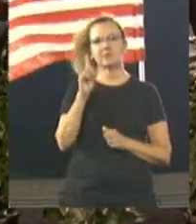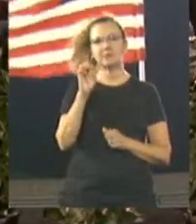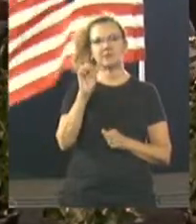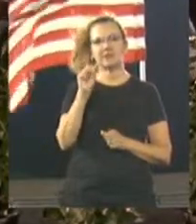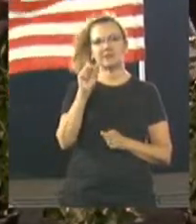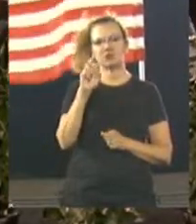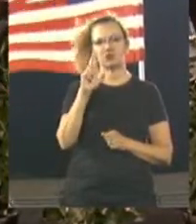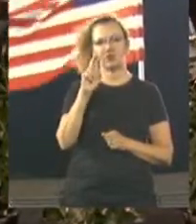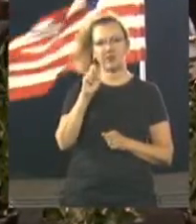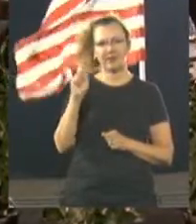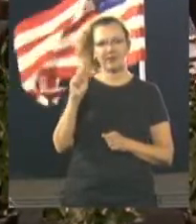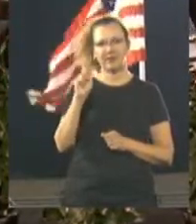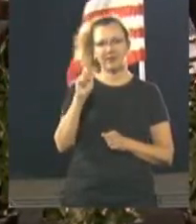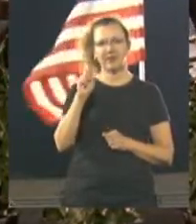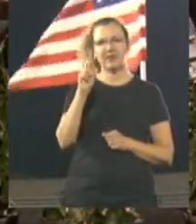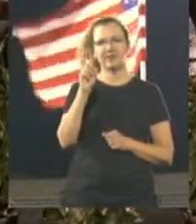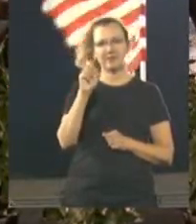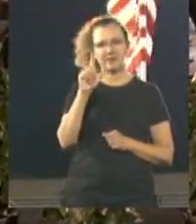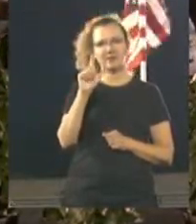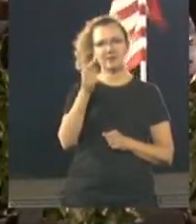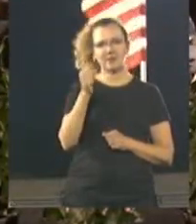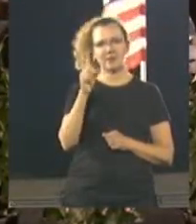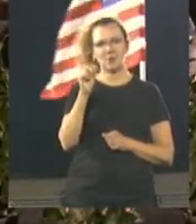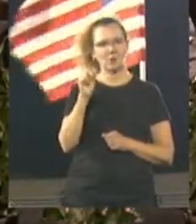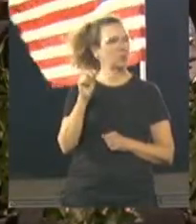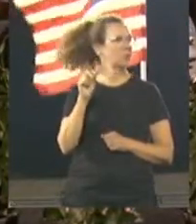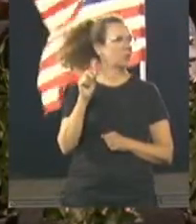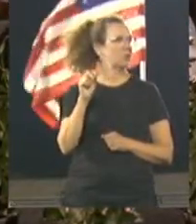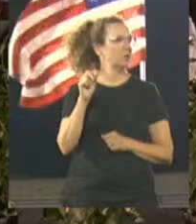Desiree Rain Isabel Delgado.